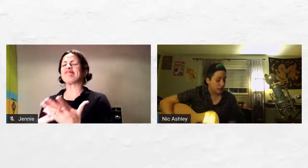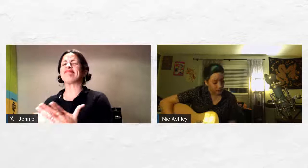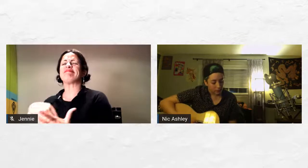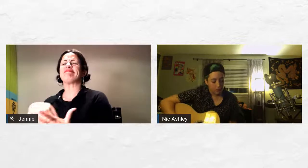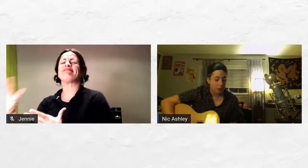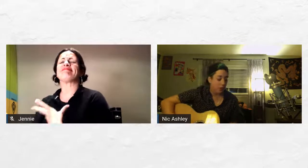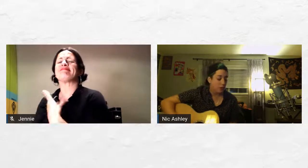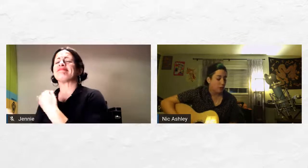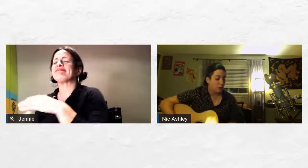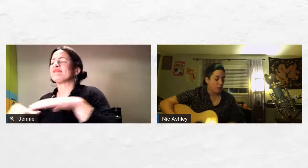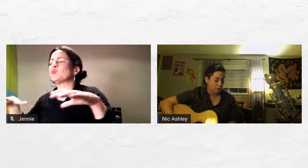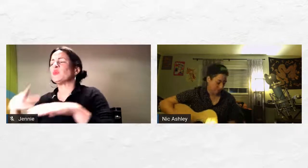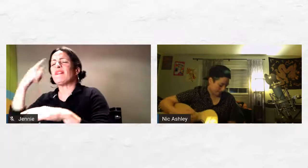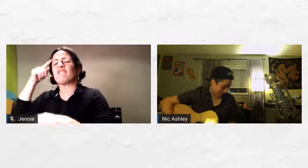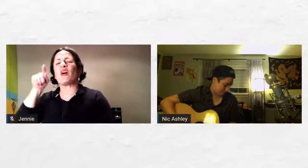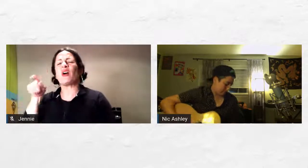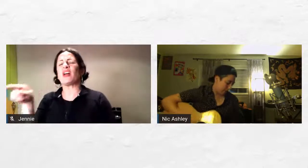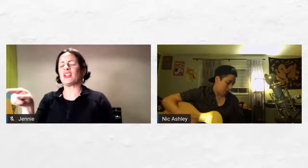anything.